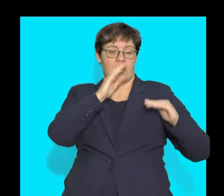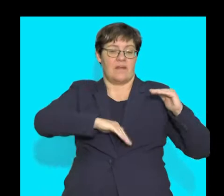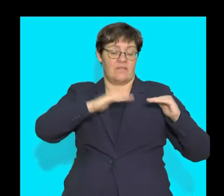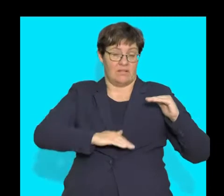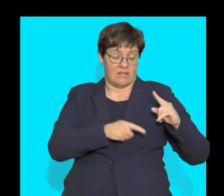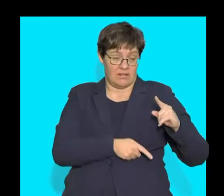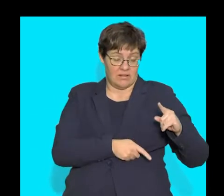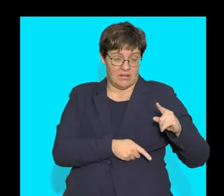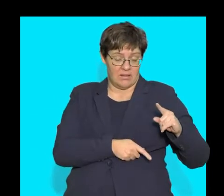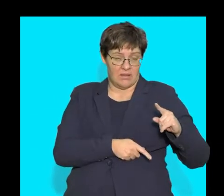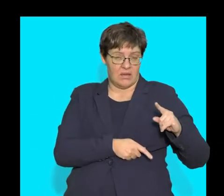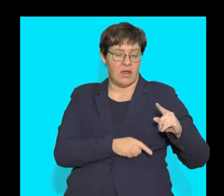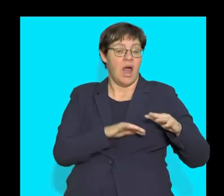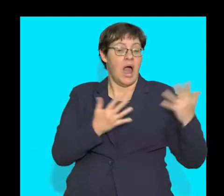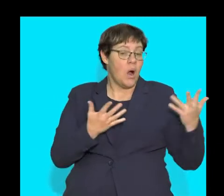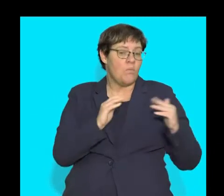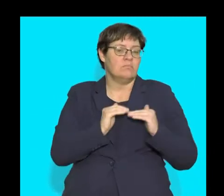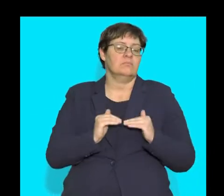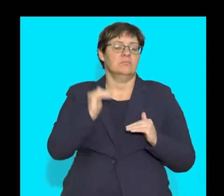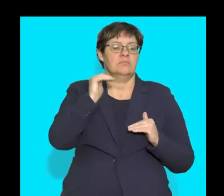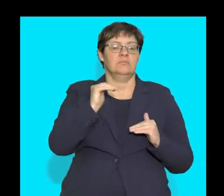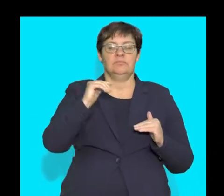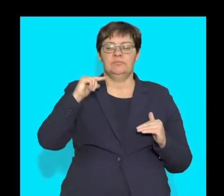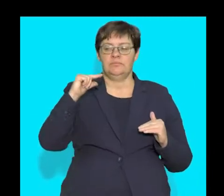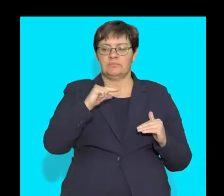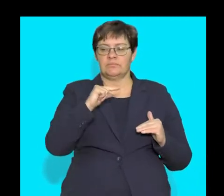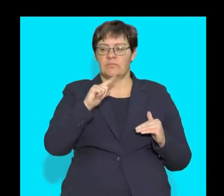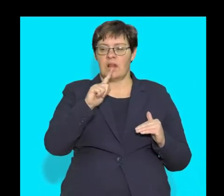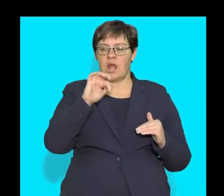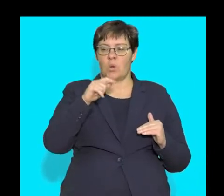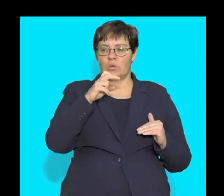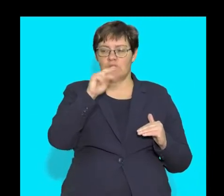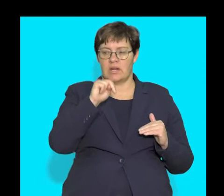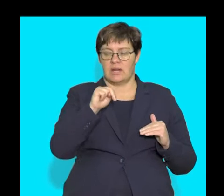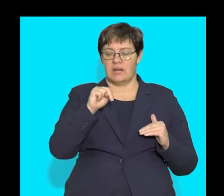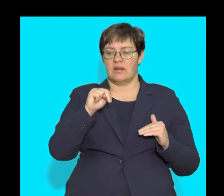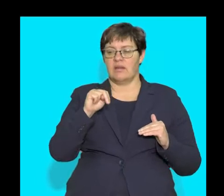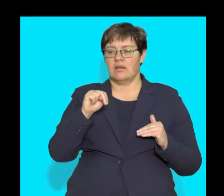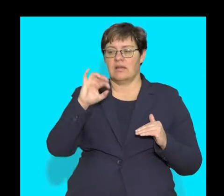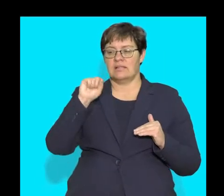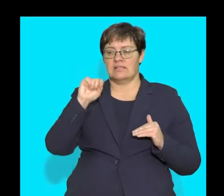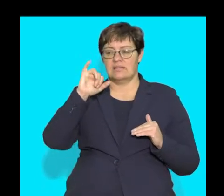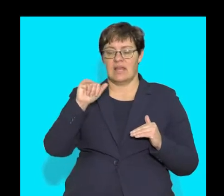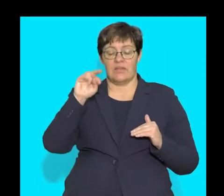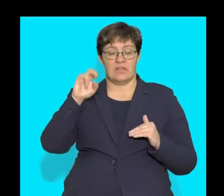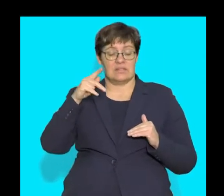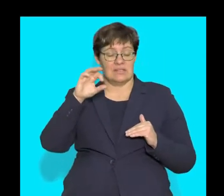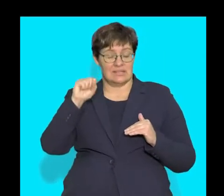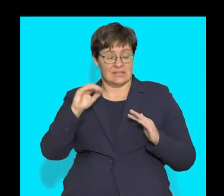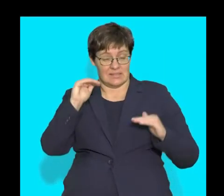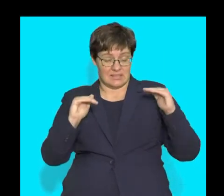blood glucose level by increasing the glycogen synthesis and storage in the liver and adipose